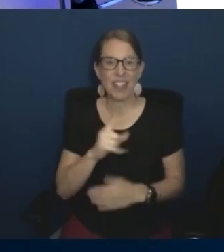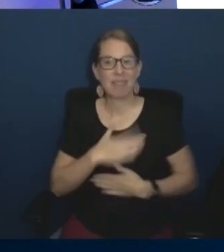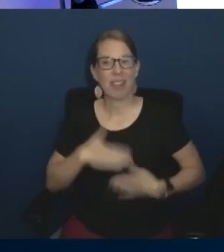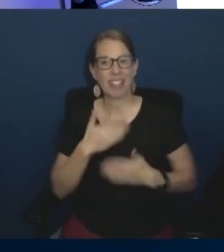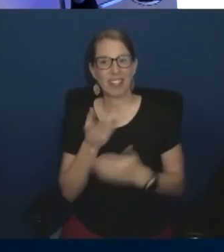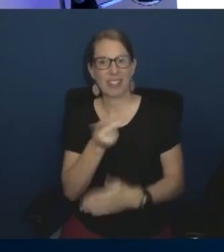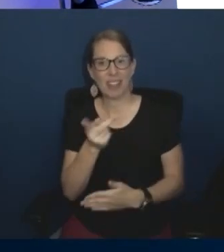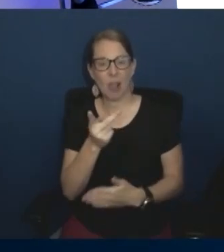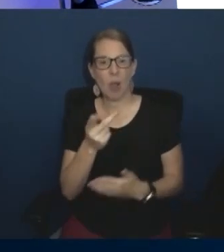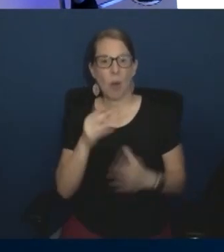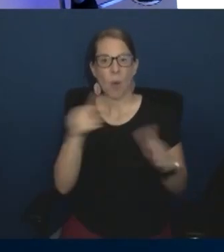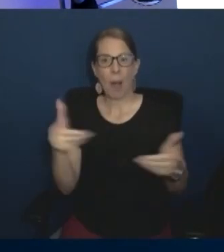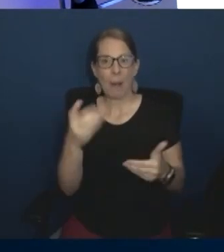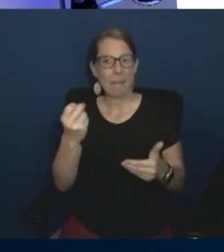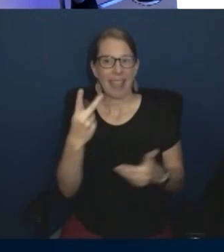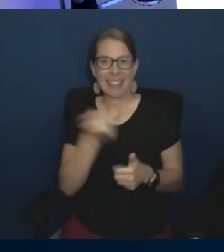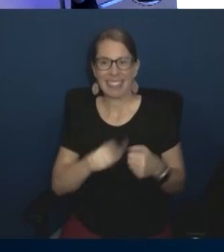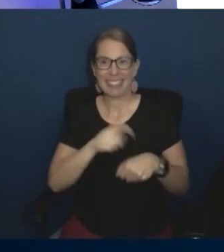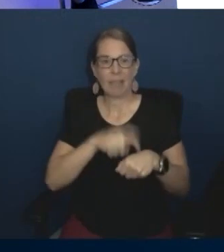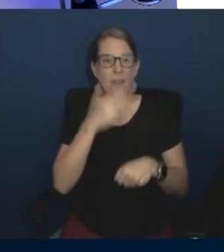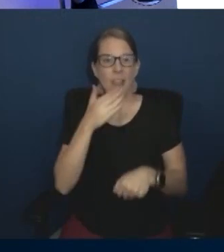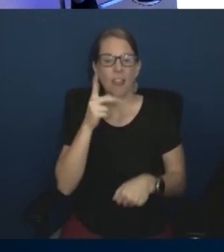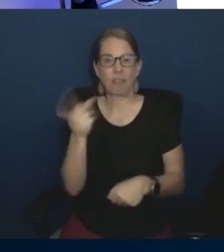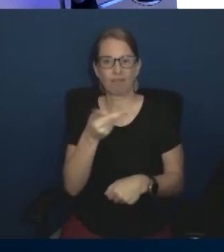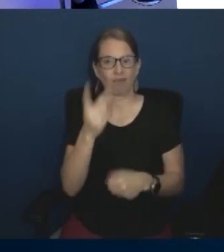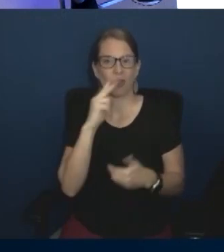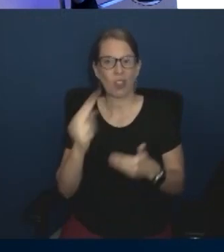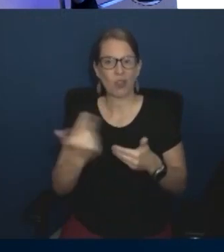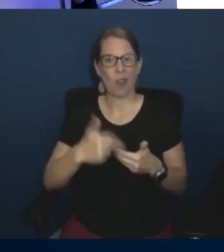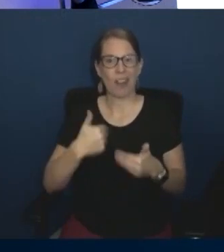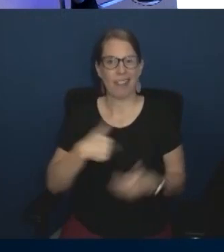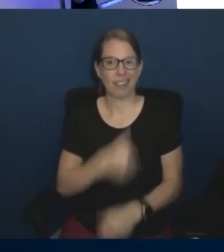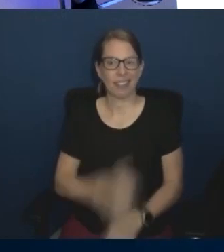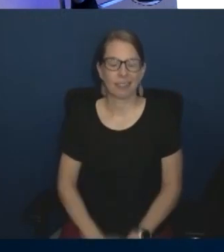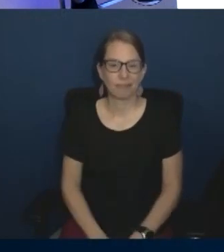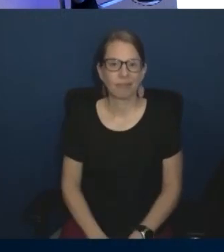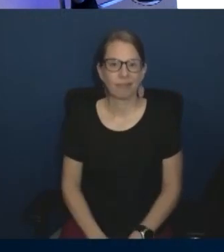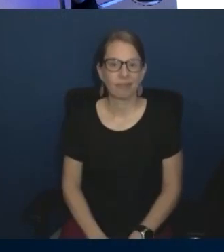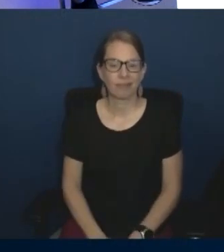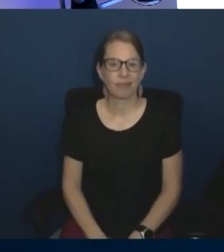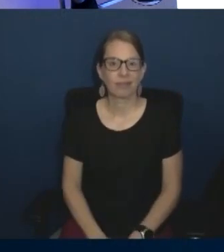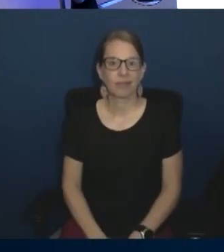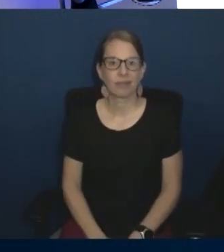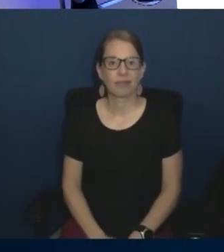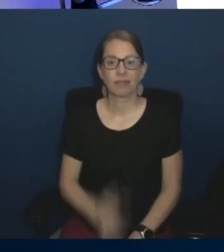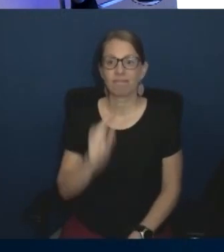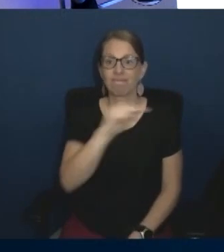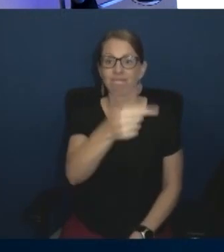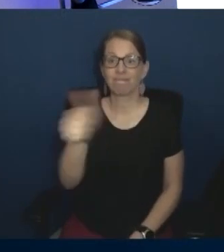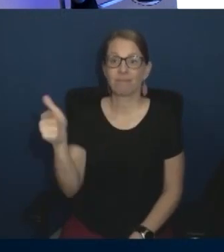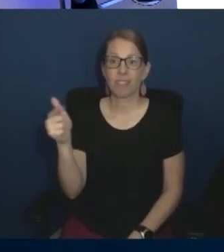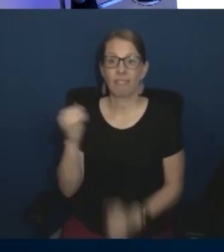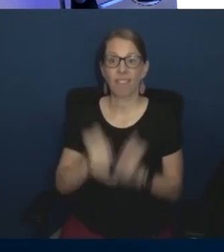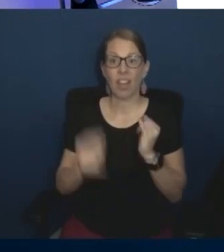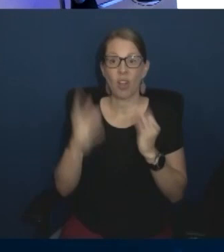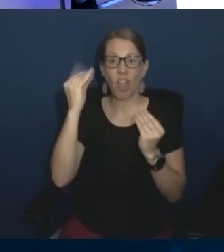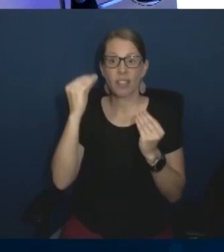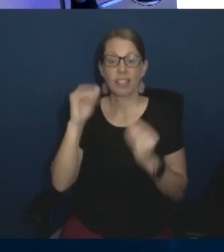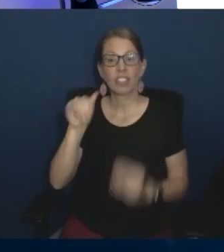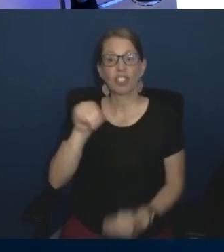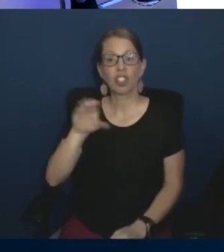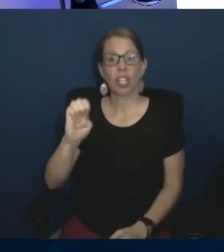anytime. Thank you so much for being here and just sharing your story and your insight. I want to just go around and get some final thoughts. Jace, just what do you want us to know?